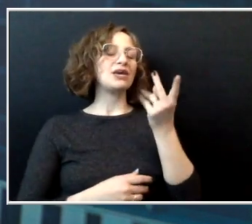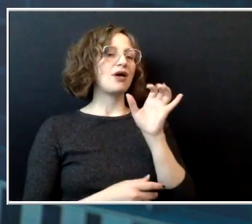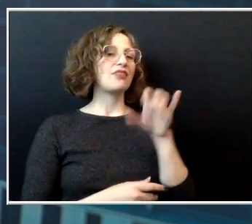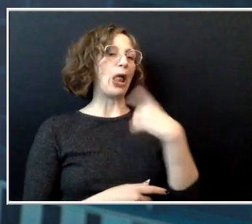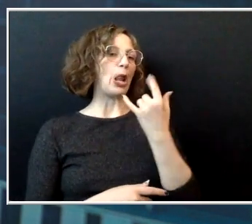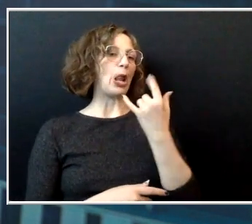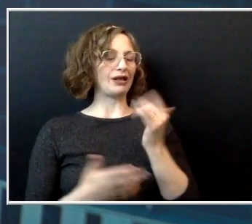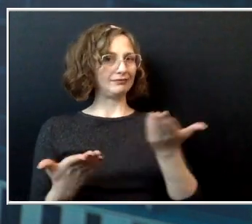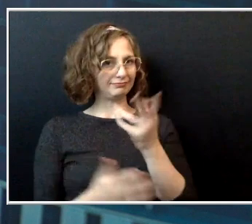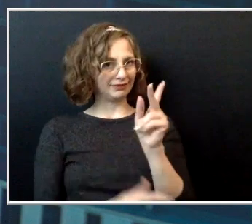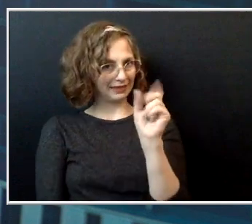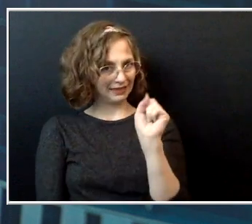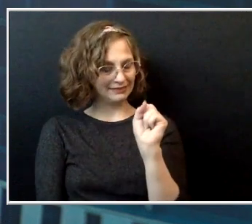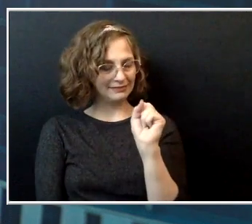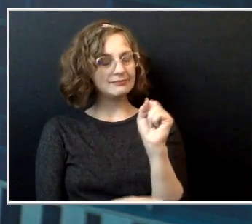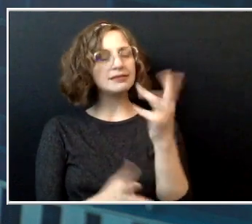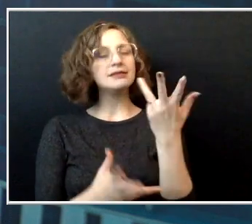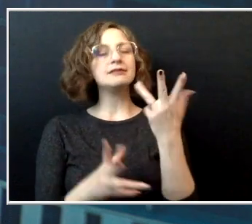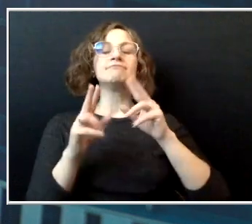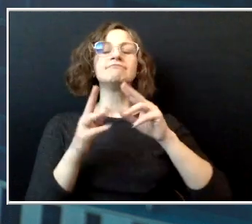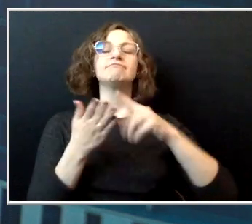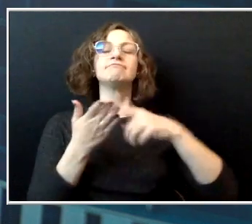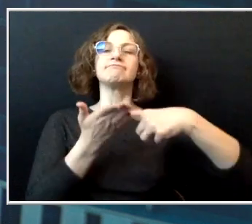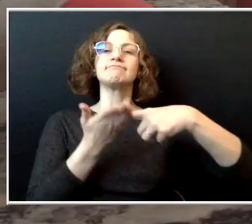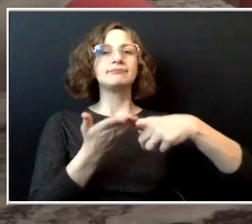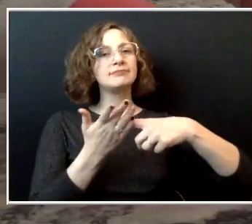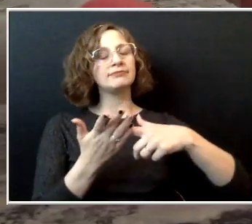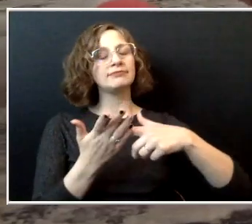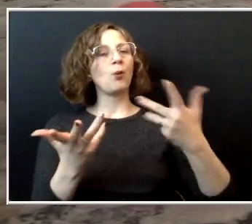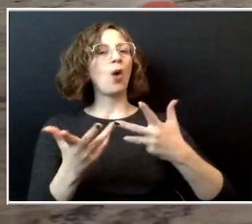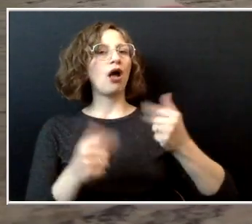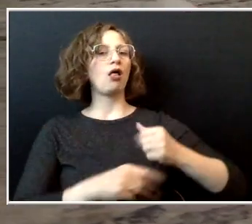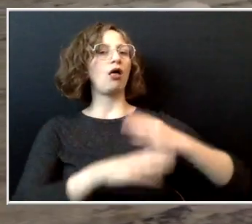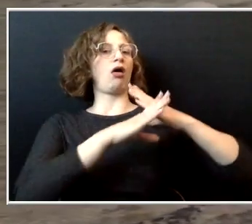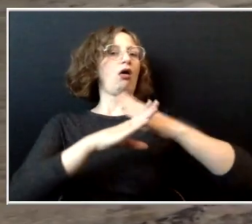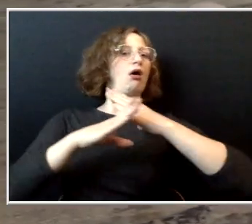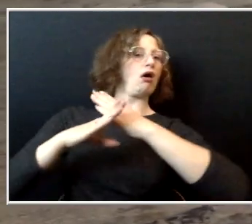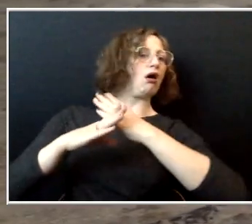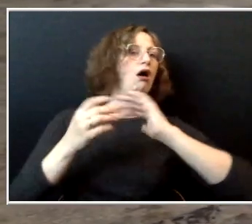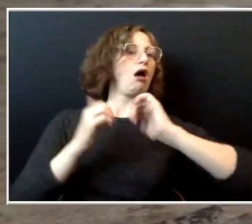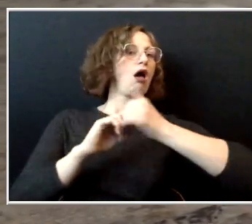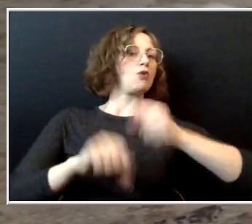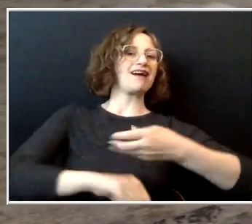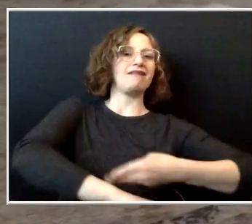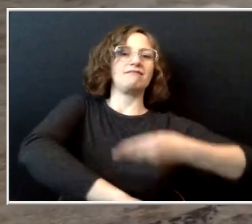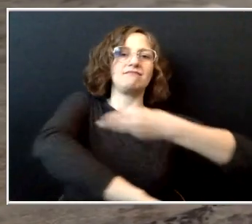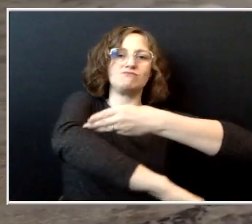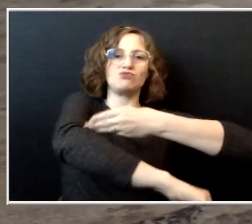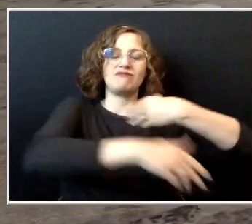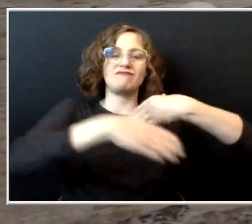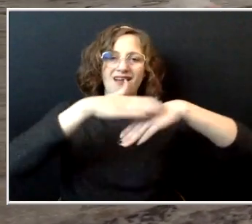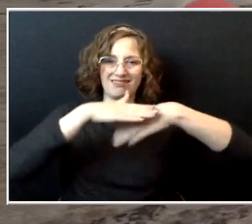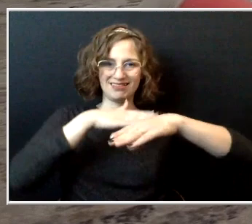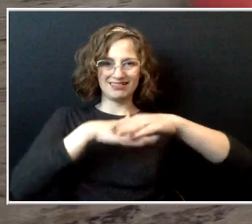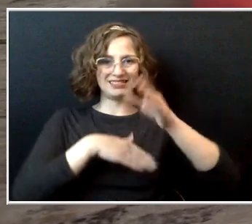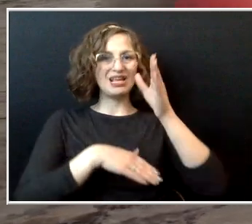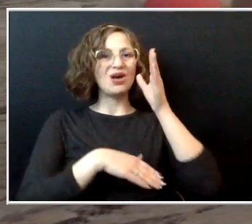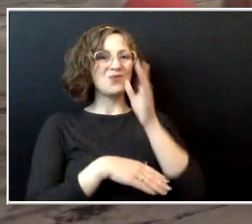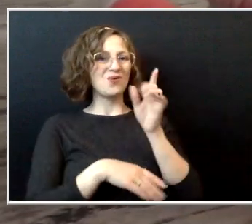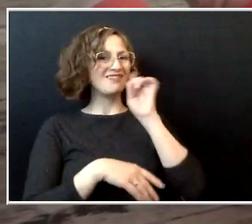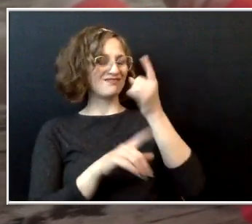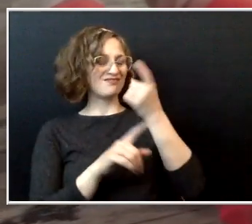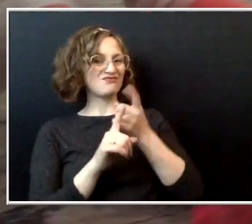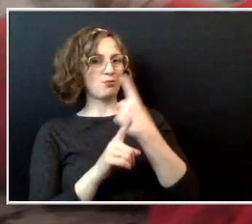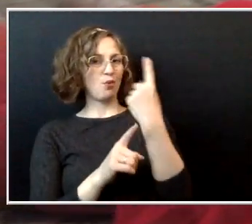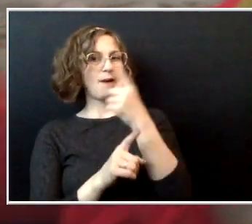the biggest hurdles to improving access. We'll also hear directly from a mom who needed to drive for hours for proper